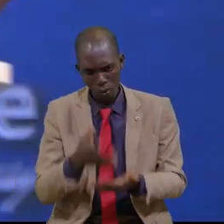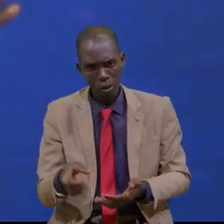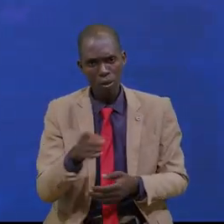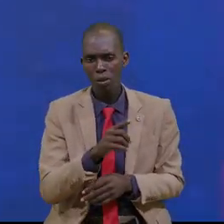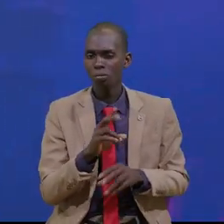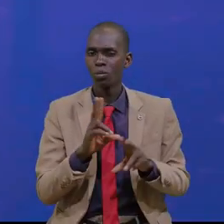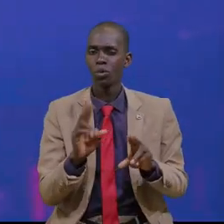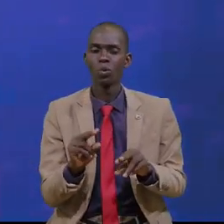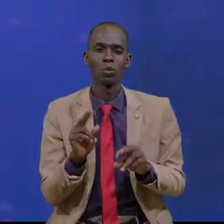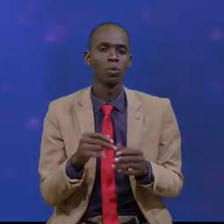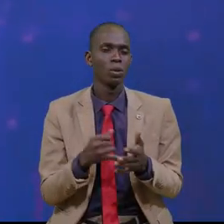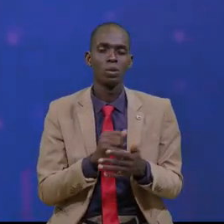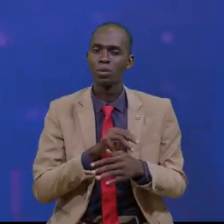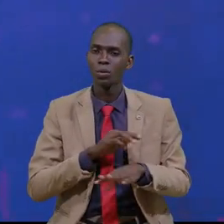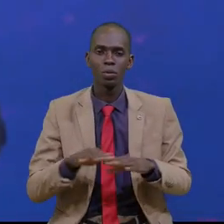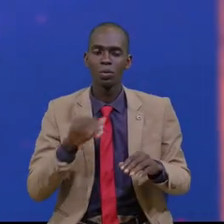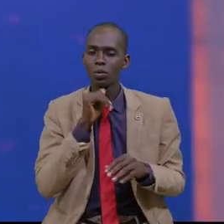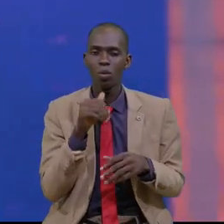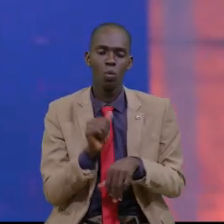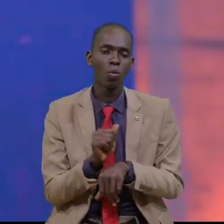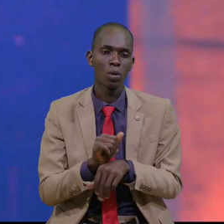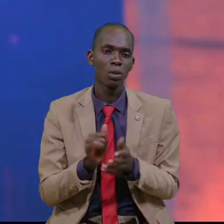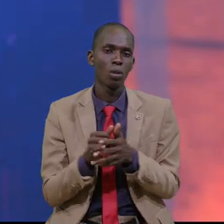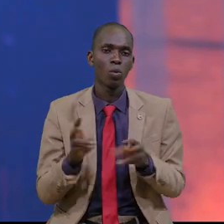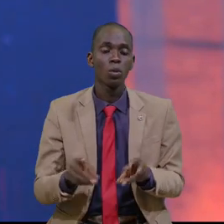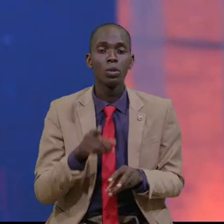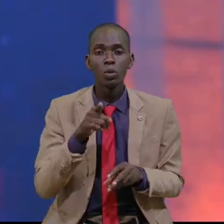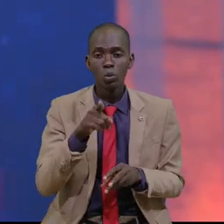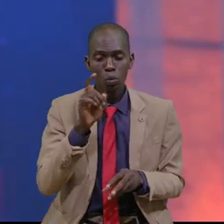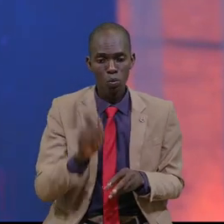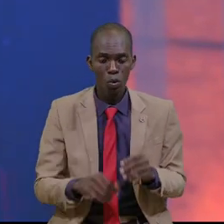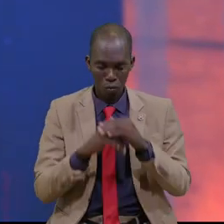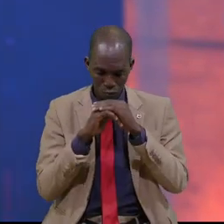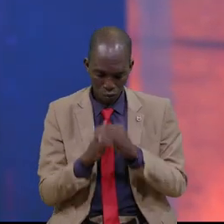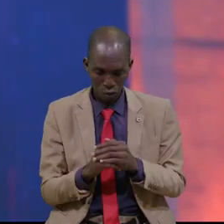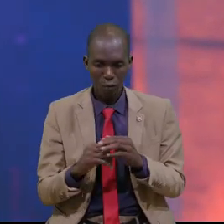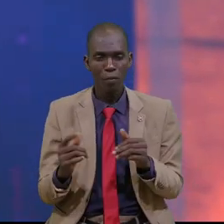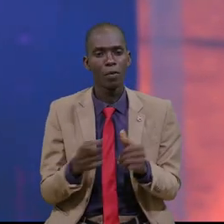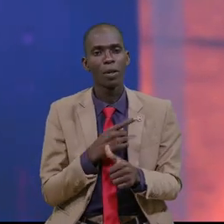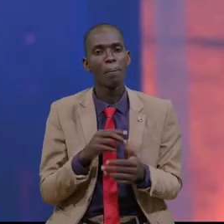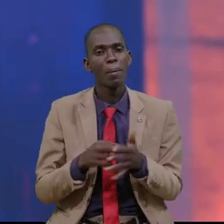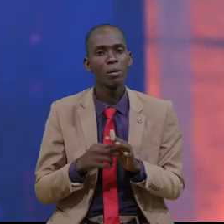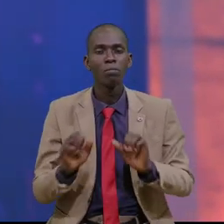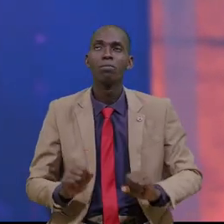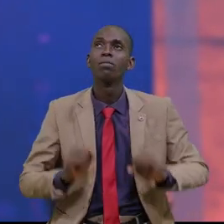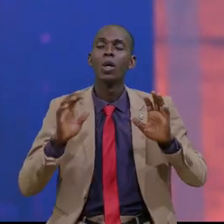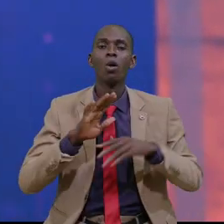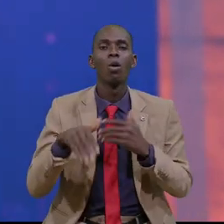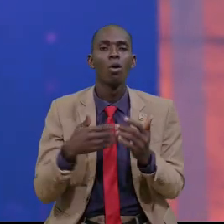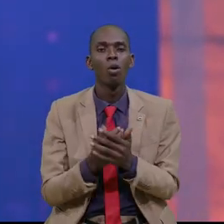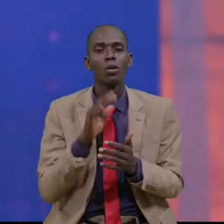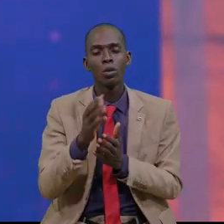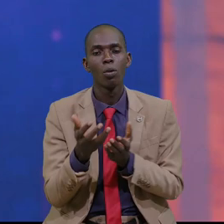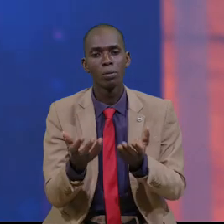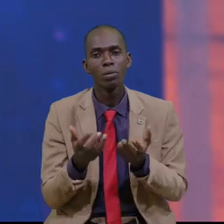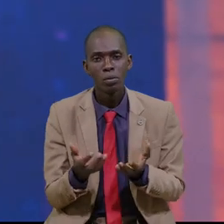the one to bow first. All your desires, all your aspiration, everything,